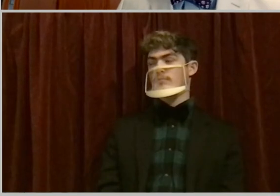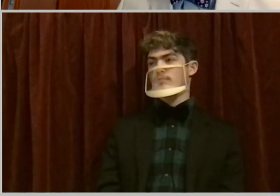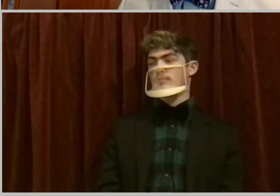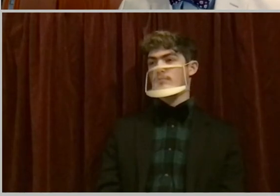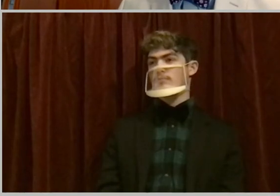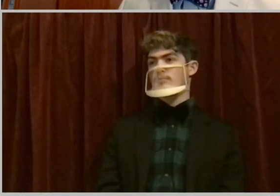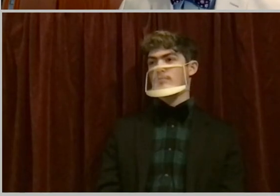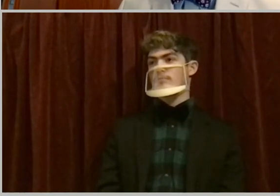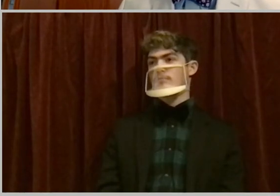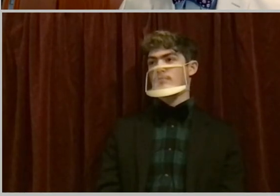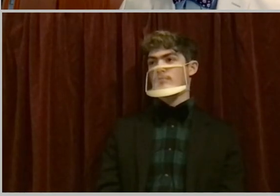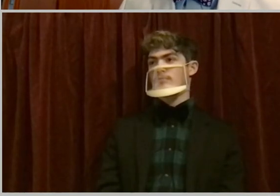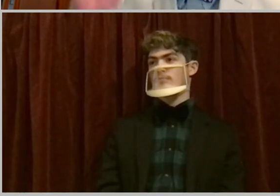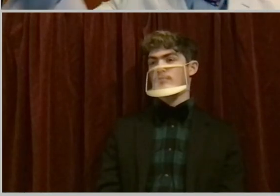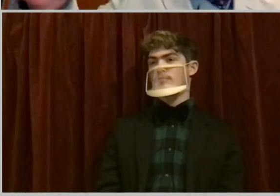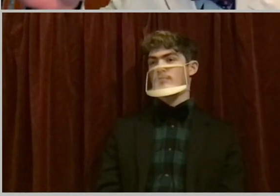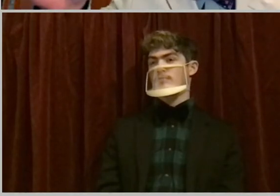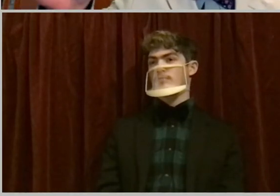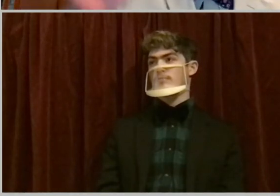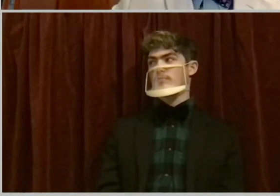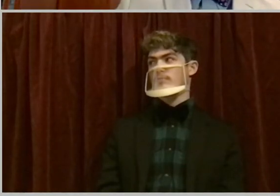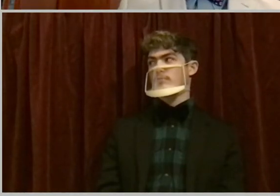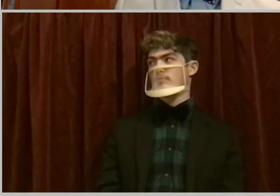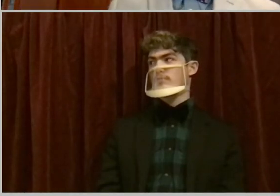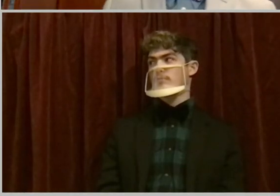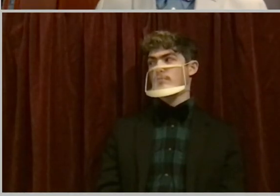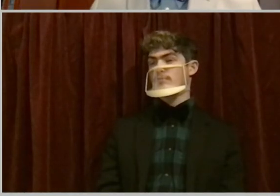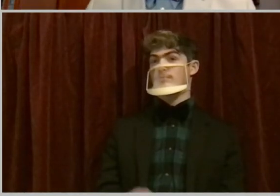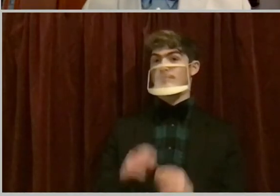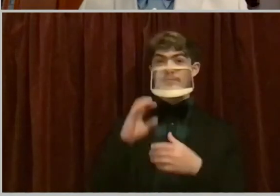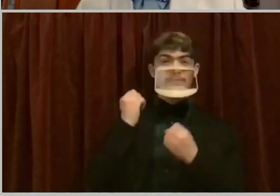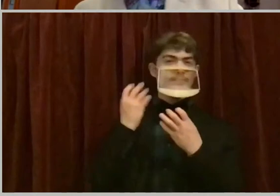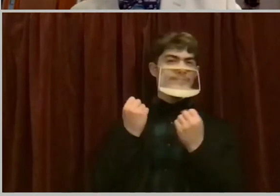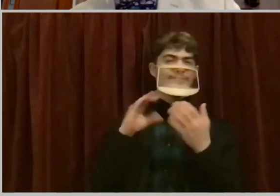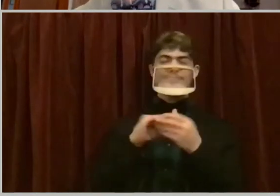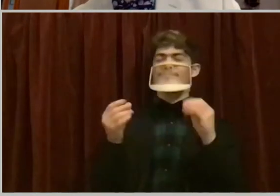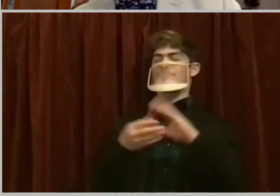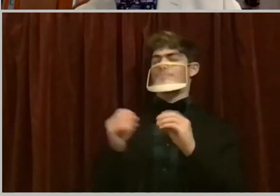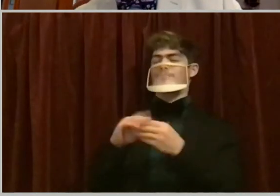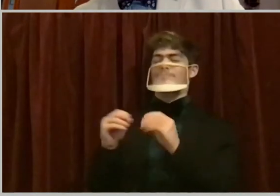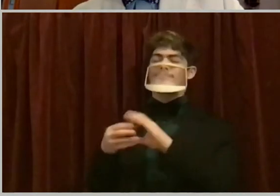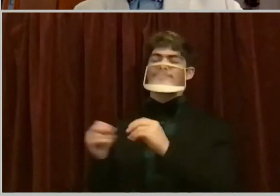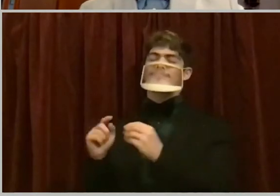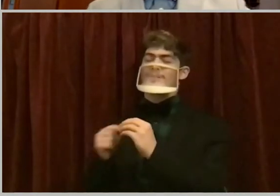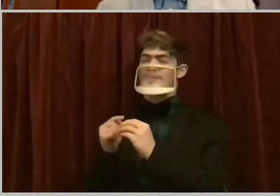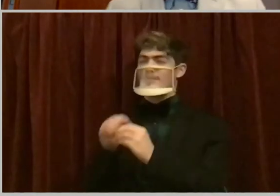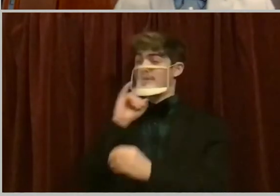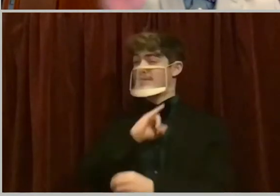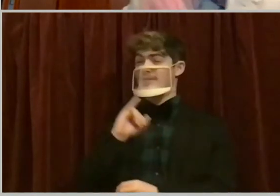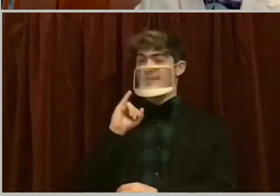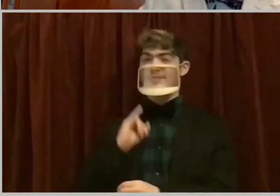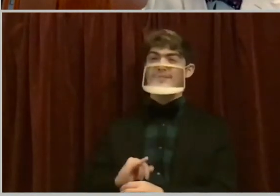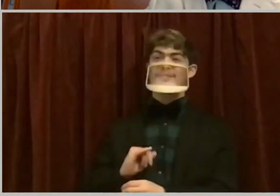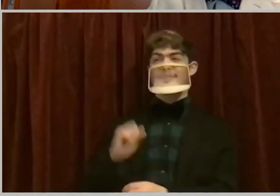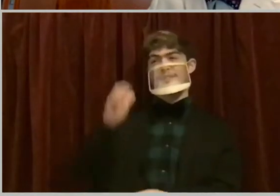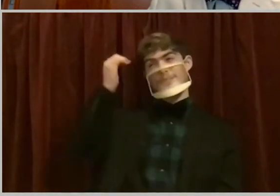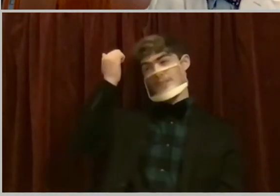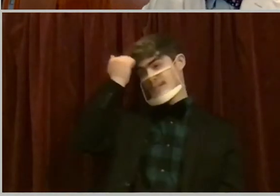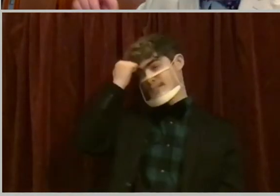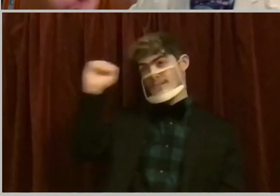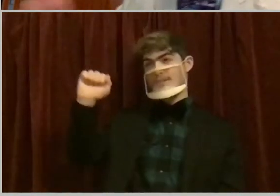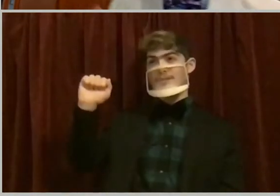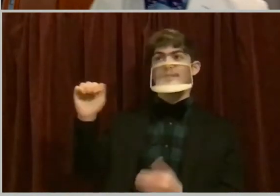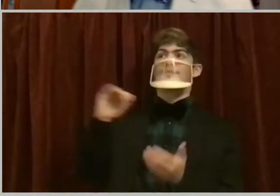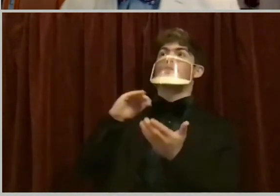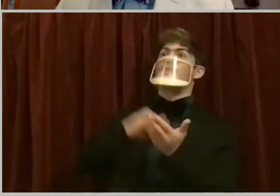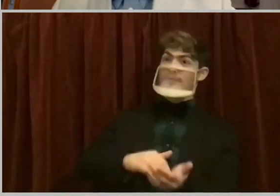and time again in the biblical story. That, brothers and sisters, is faith. And that's the faith that Abraham showed when